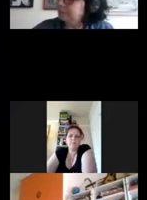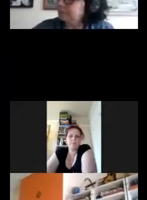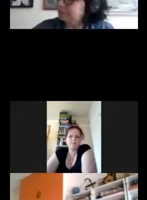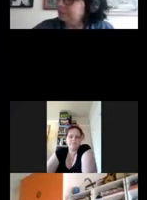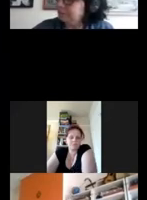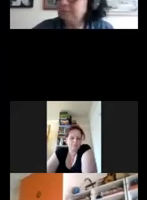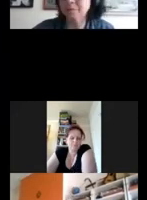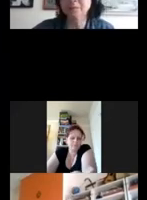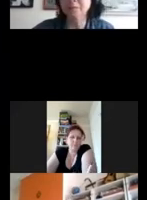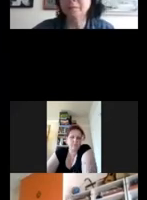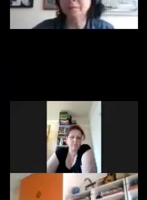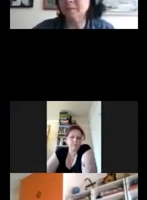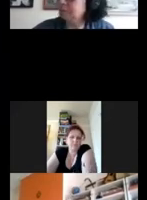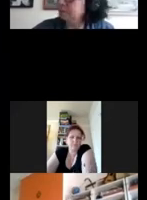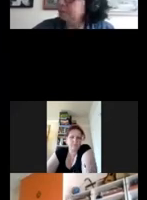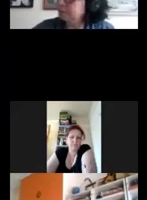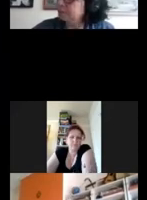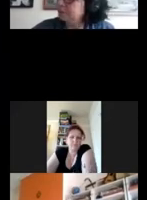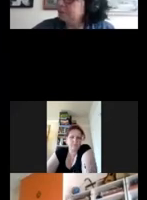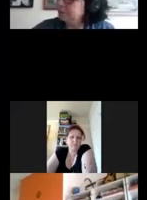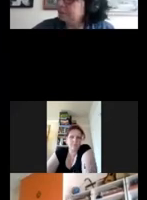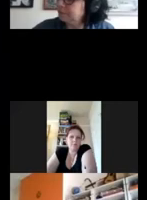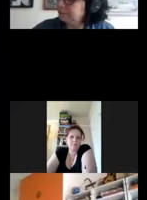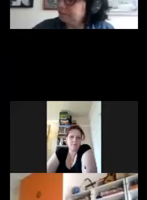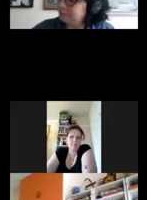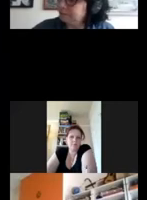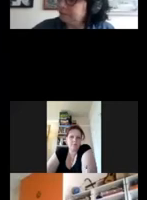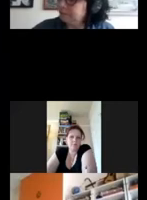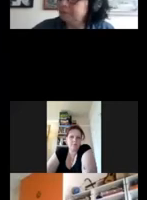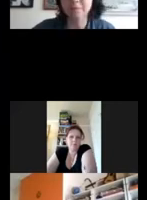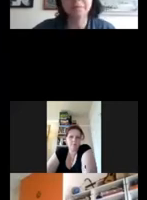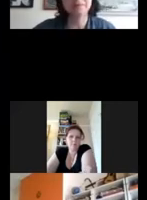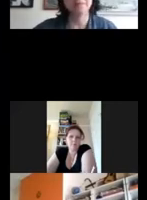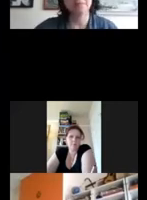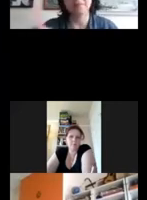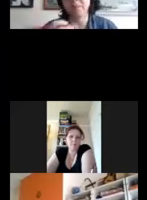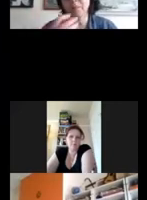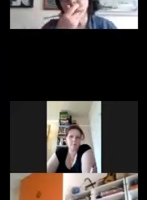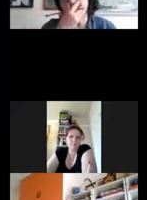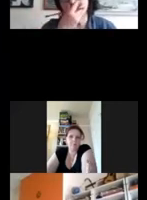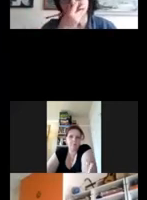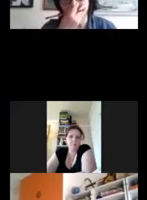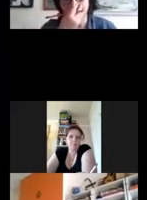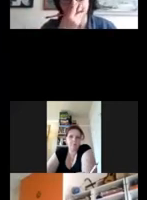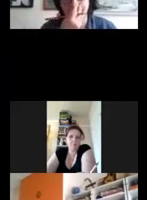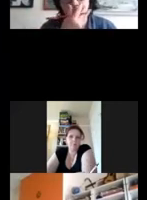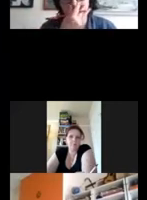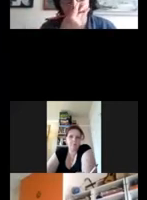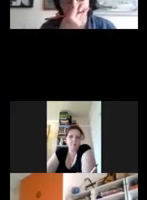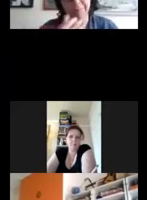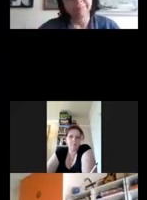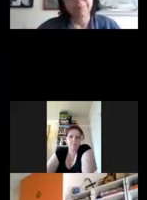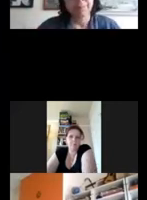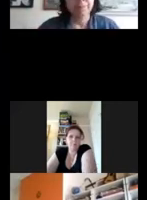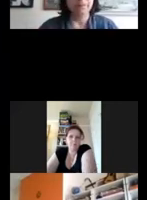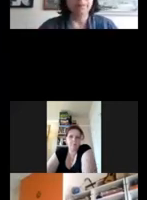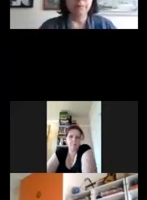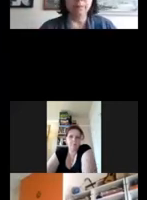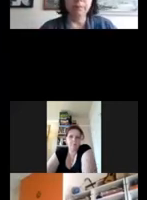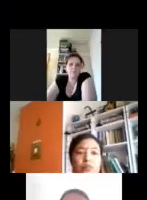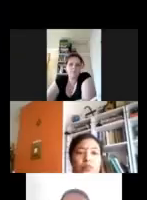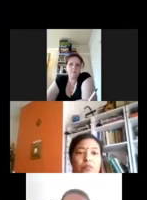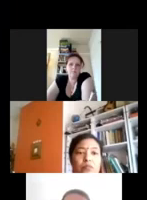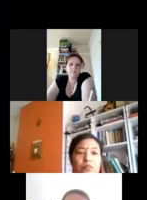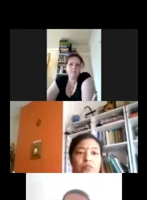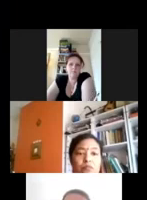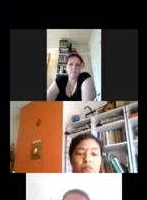and whereby as meaningful as possible. It's important to sort of look at this stuff and realize that there are a lot of folks who are new to it, and it's also